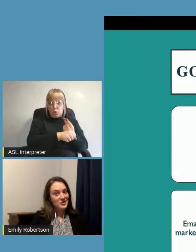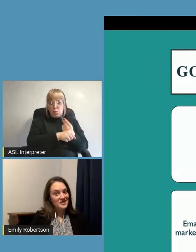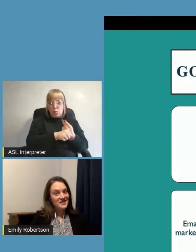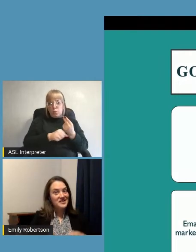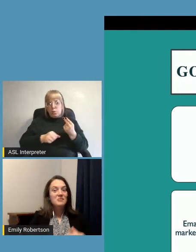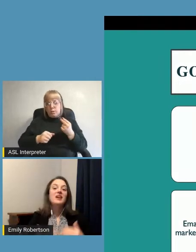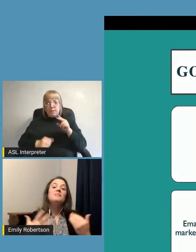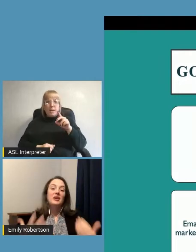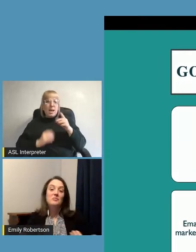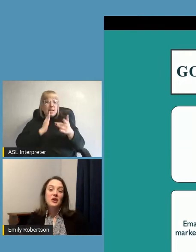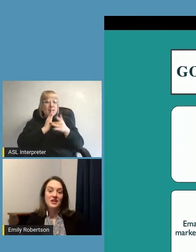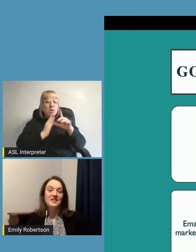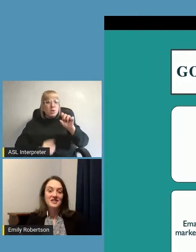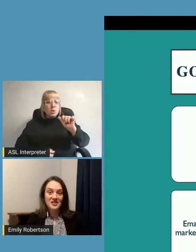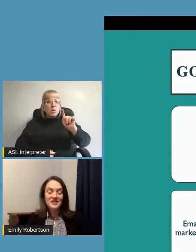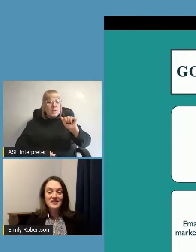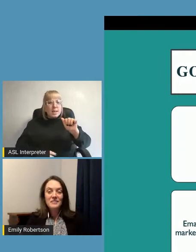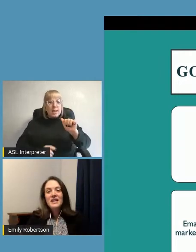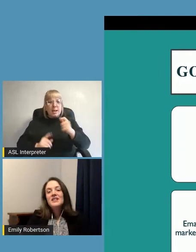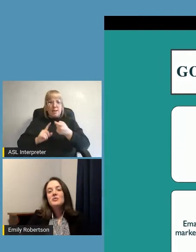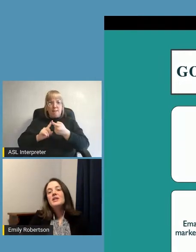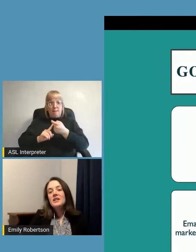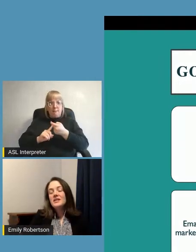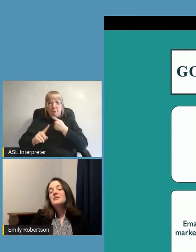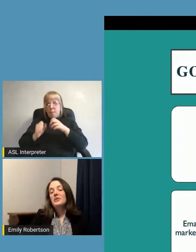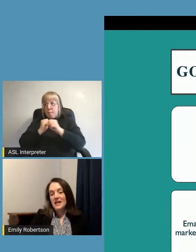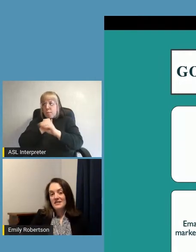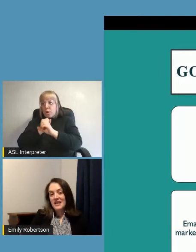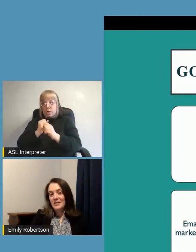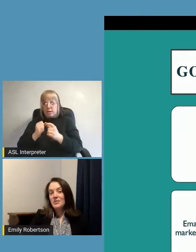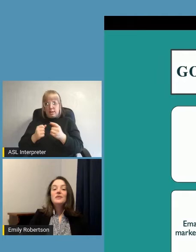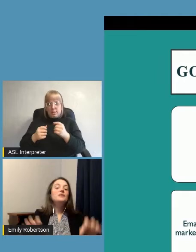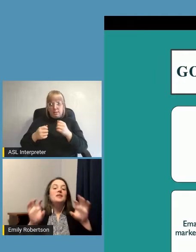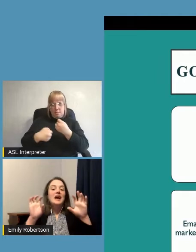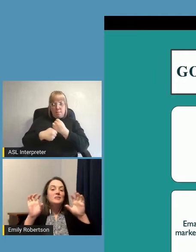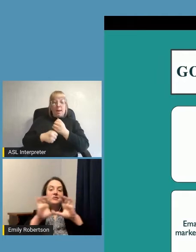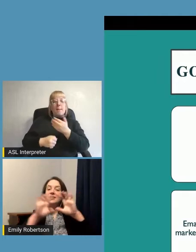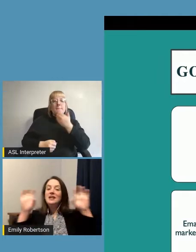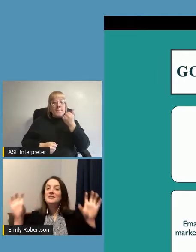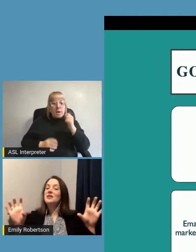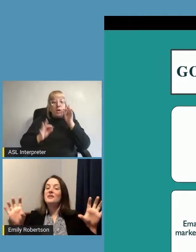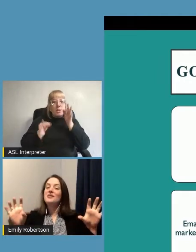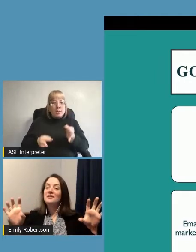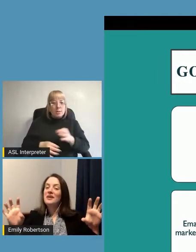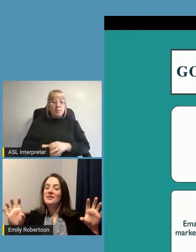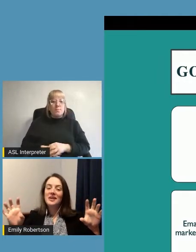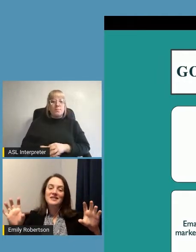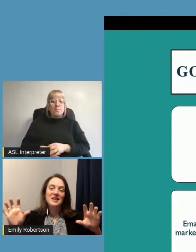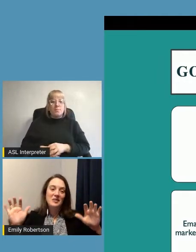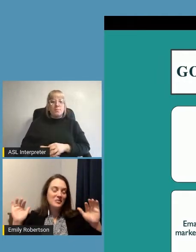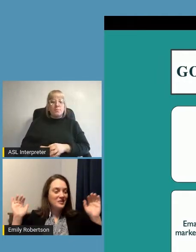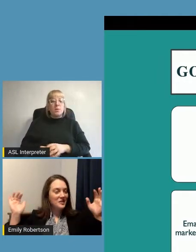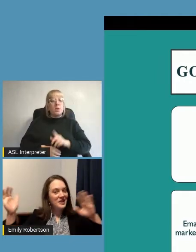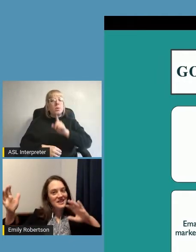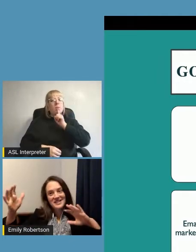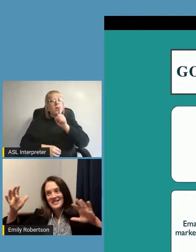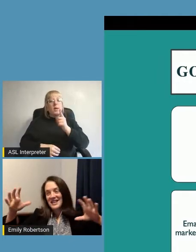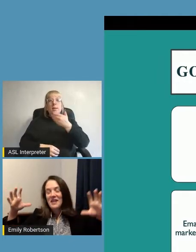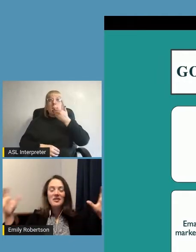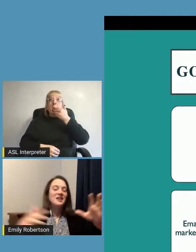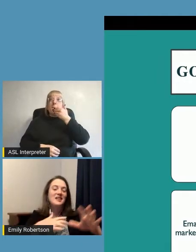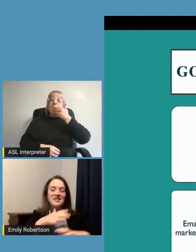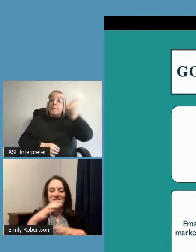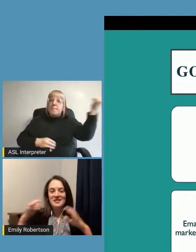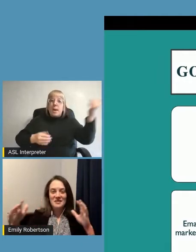analog sources, to make better marketing decisions. So within the digital landscape, the absolute keystone of the landscape, the thing